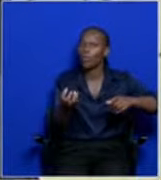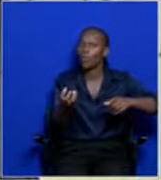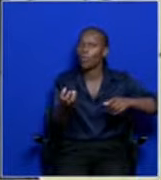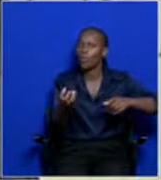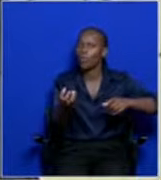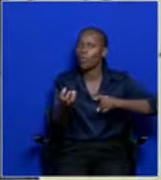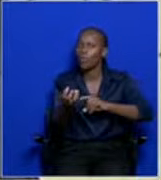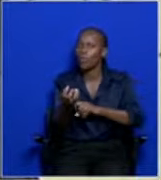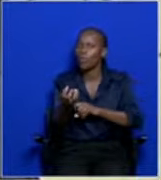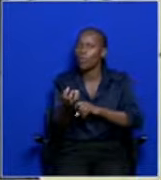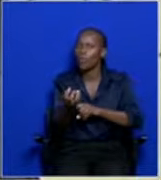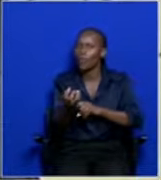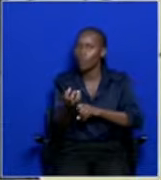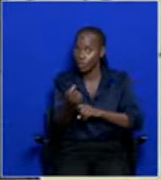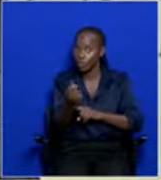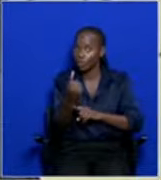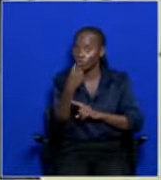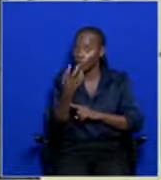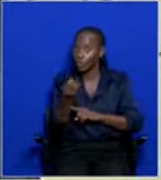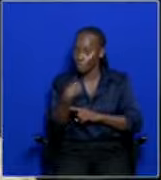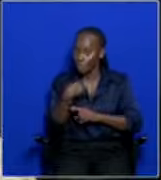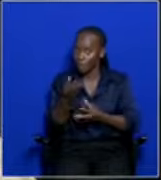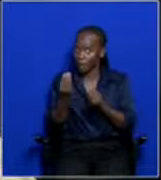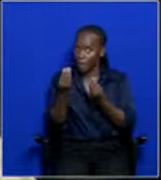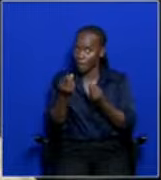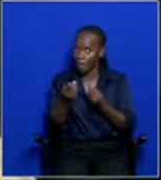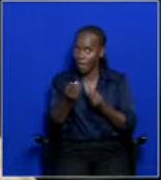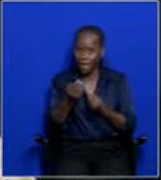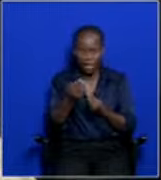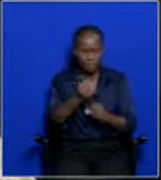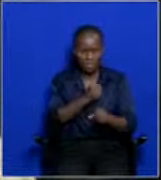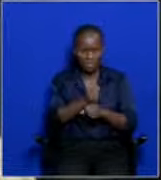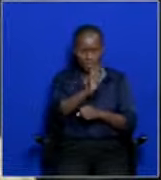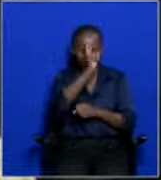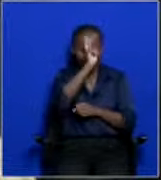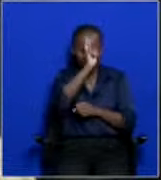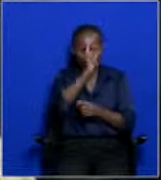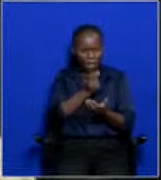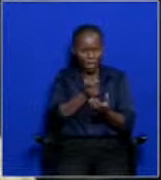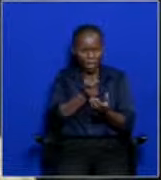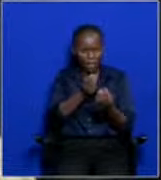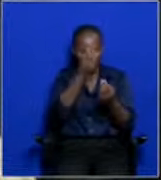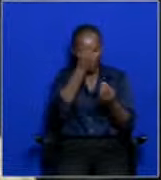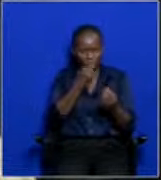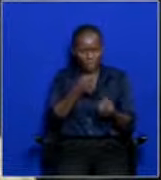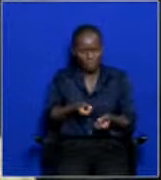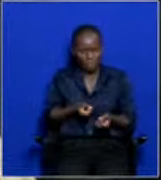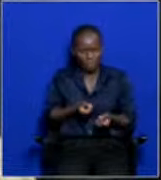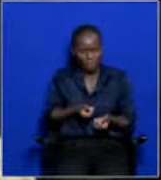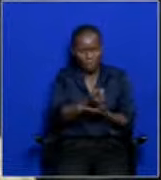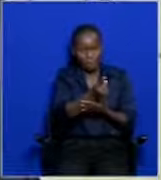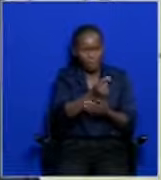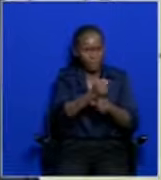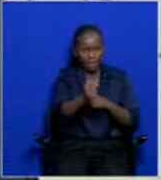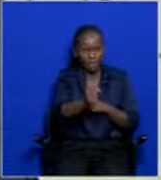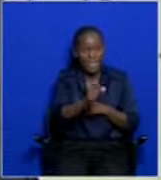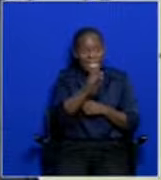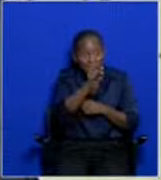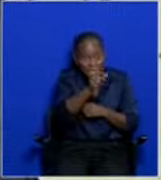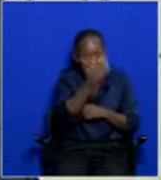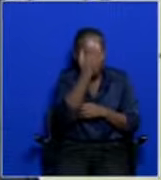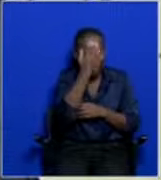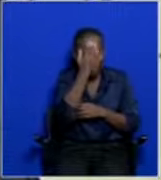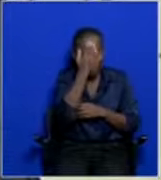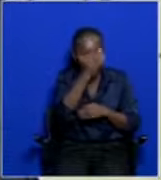did I send it to him and then he sent it back to me during that period, but it was after the